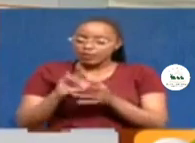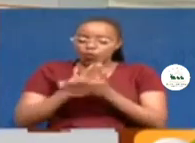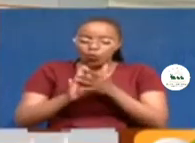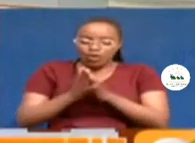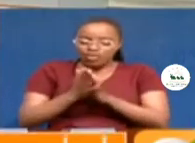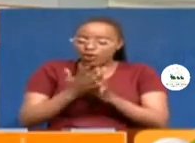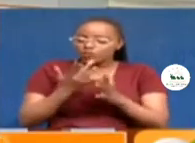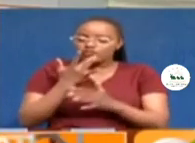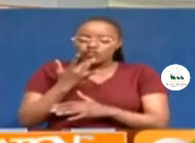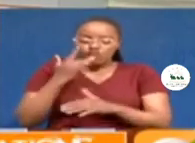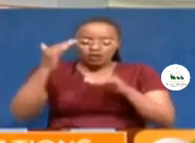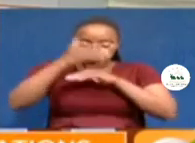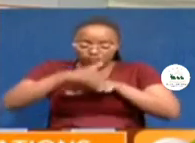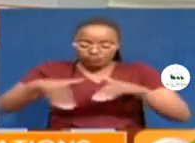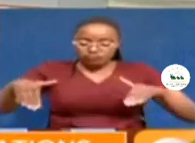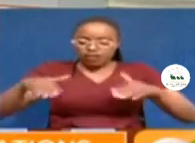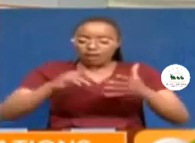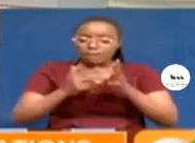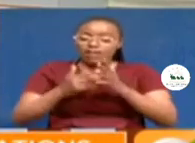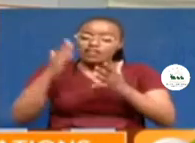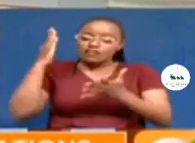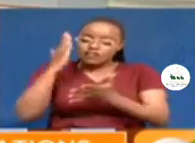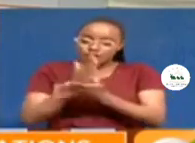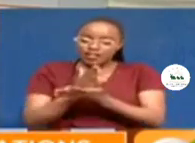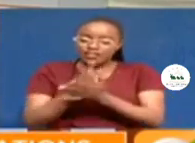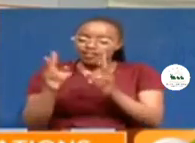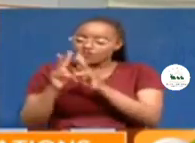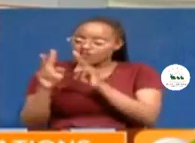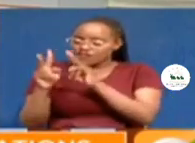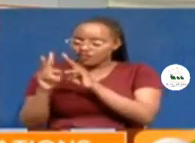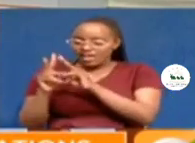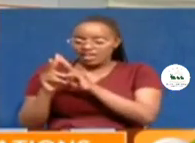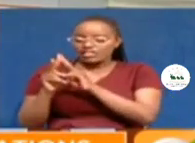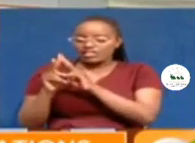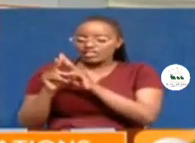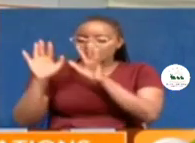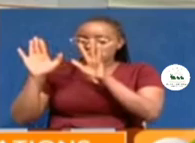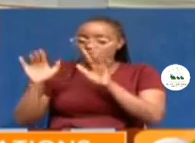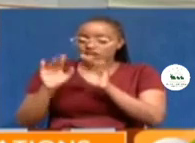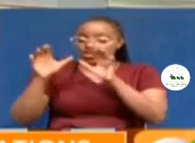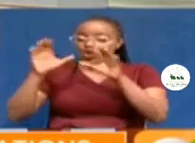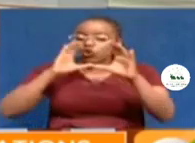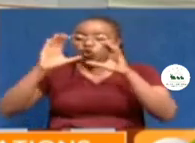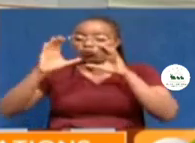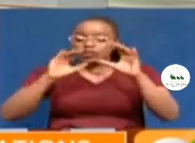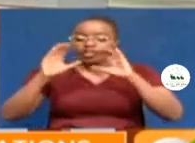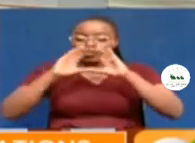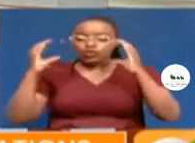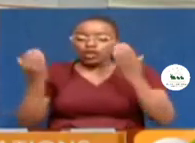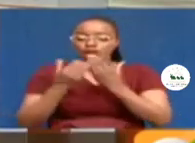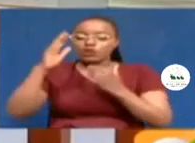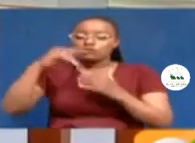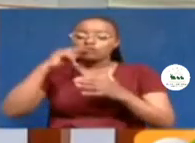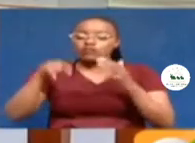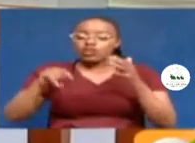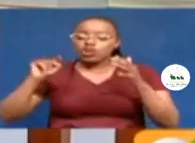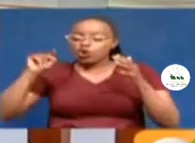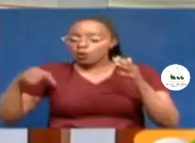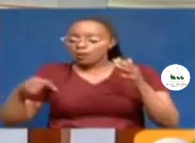We say that facts are sacred. In my communications class, I always say,